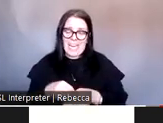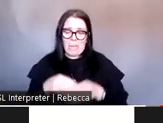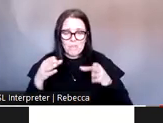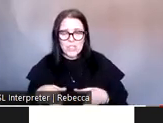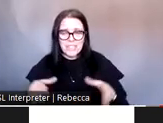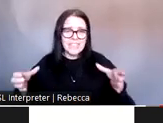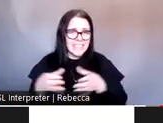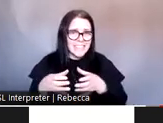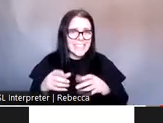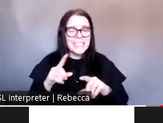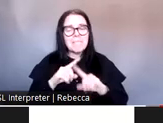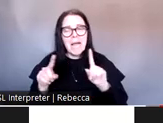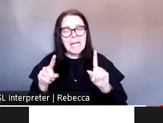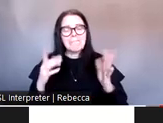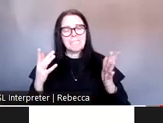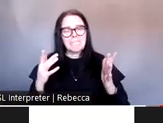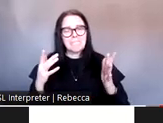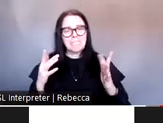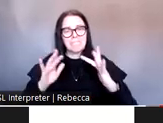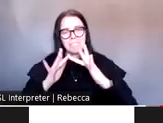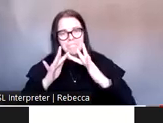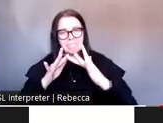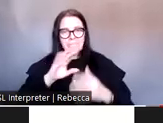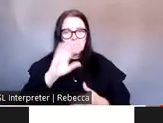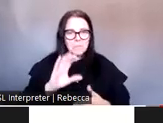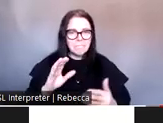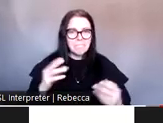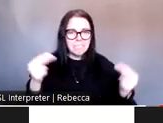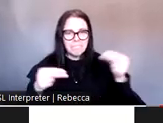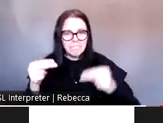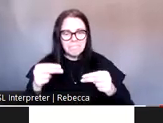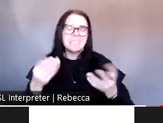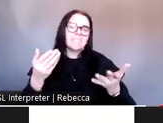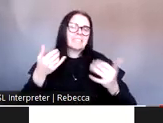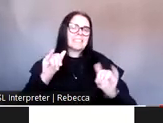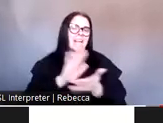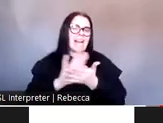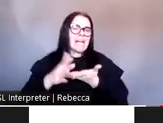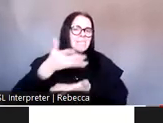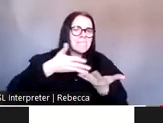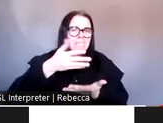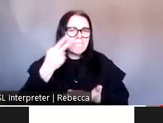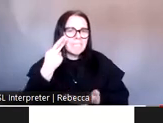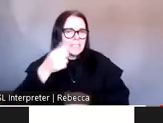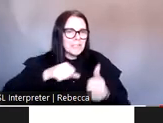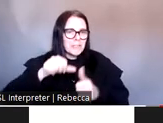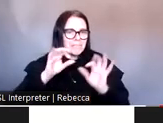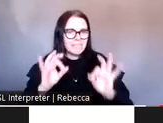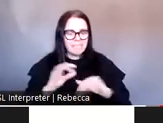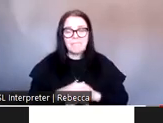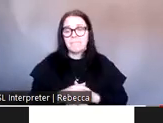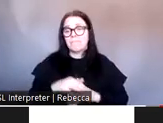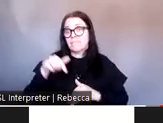I'm grateful that we have a chance to connect again through our pop-up PD webinar series. And this, in fact,